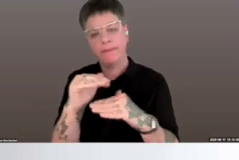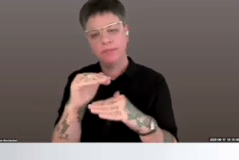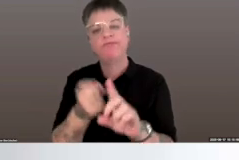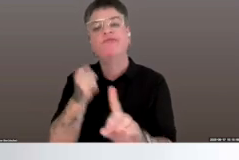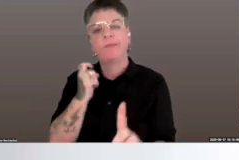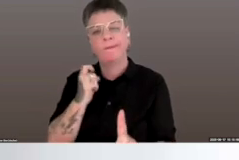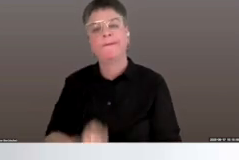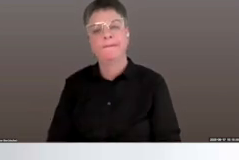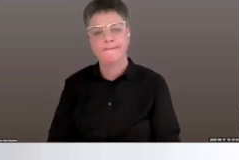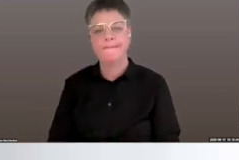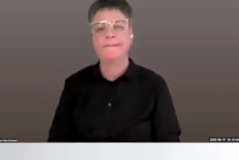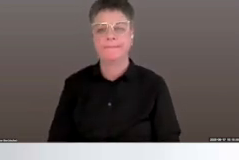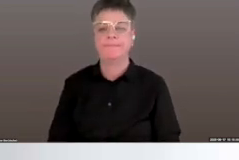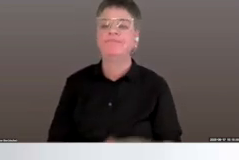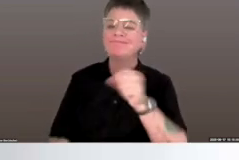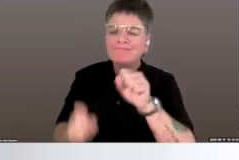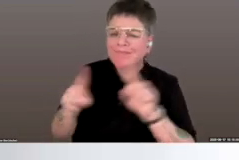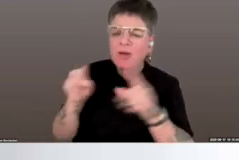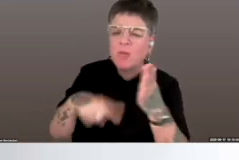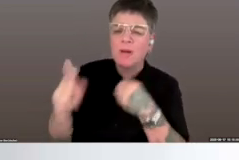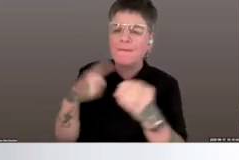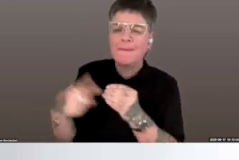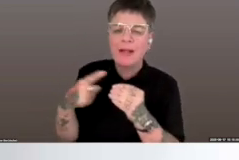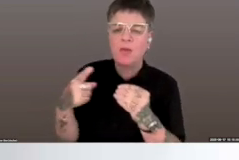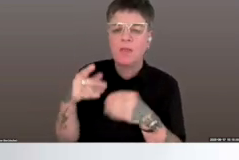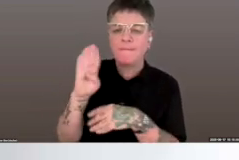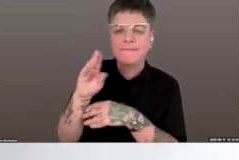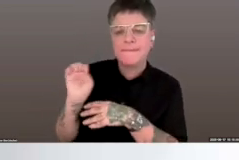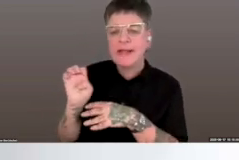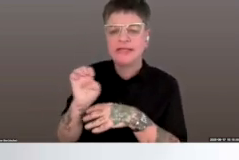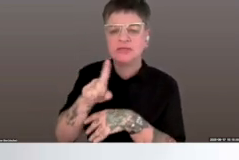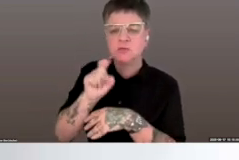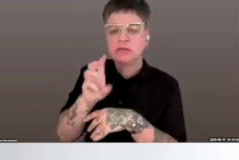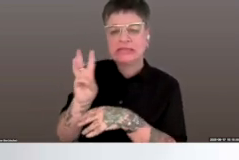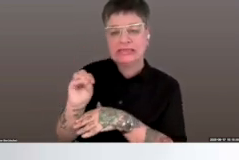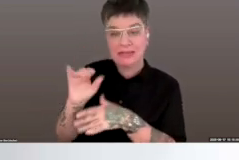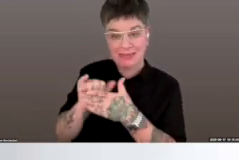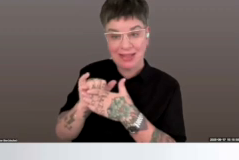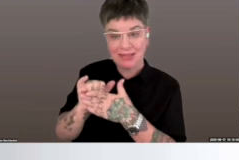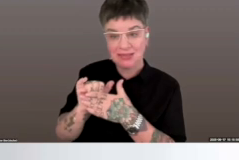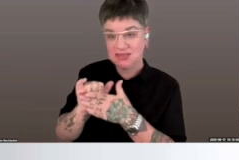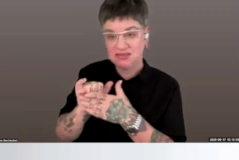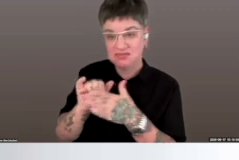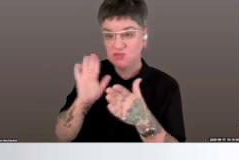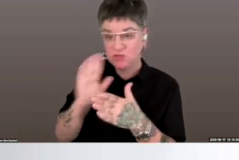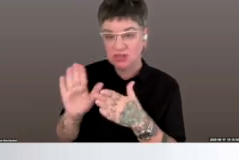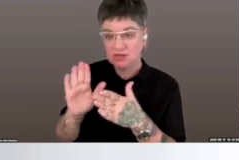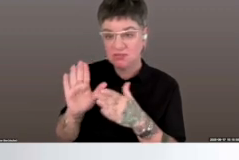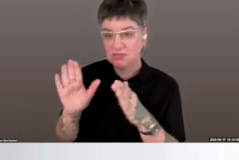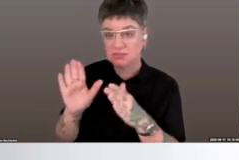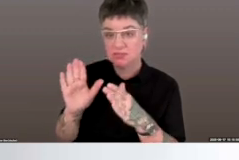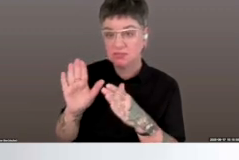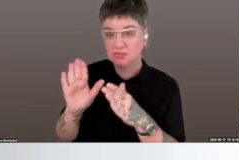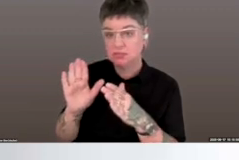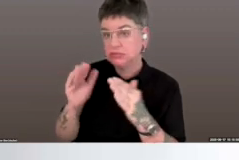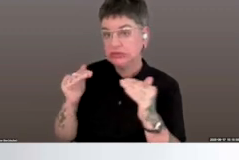So. Yeah, but what about the base amount of 160? Is that going to be subject to any fleet size requirements? No, that's